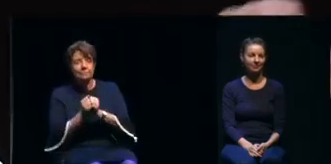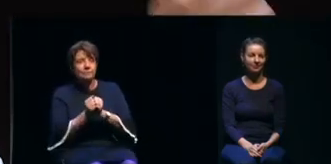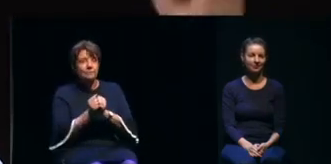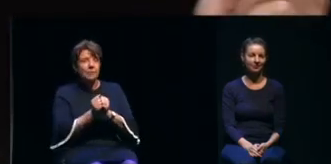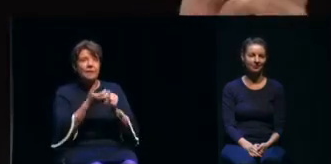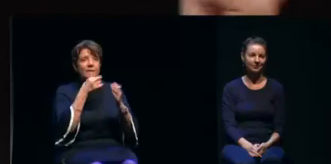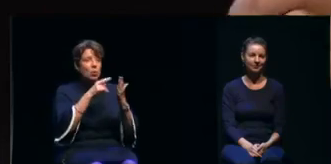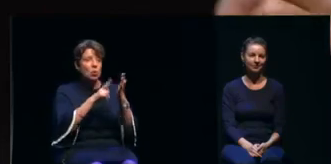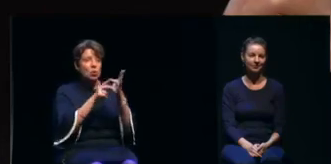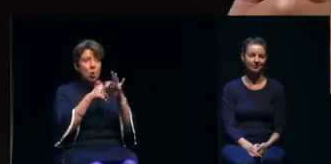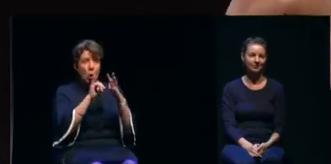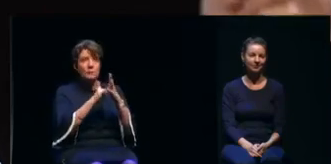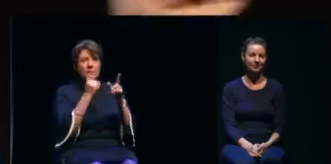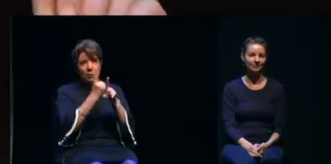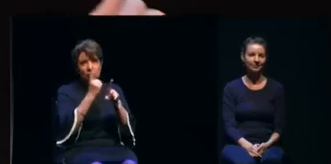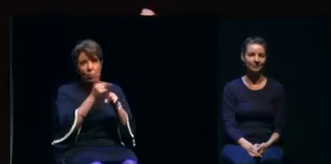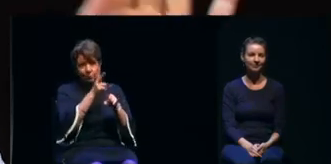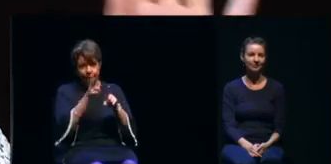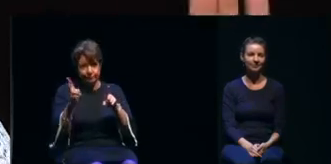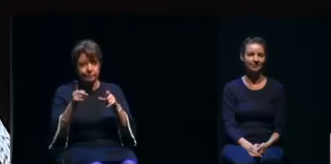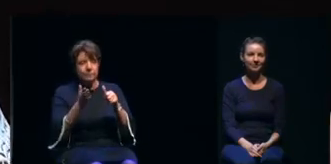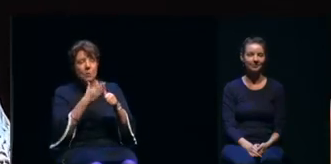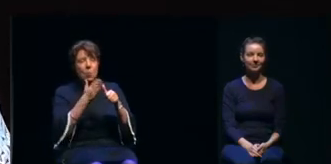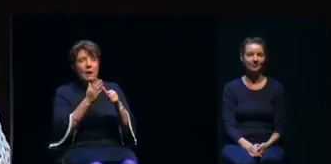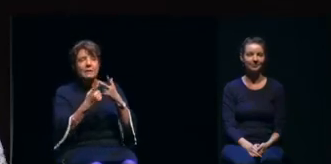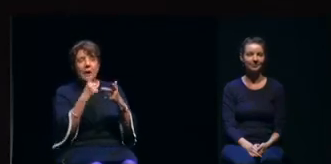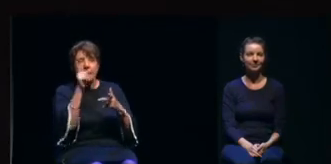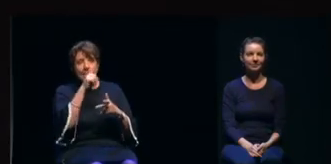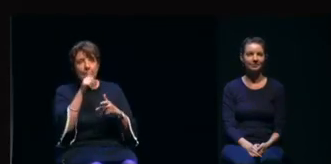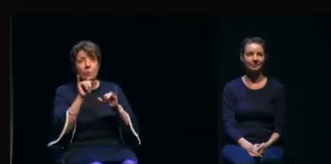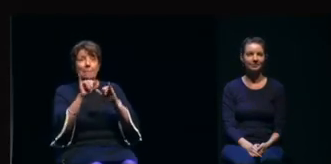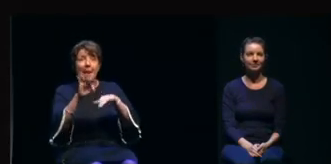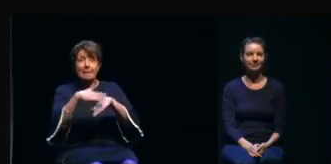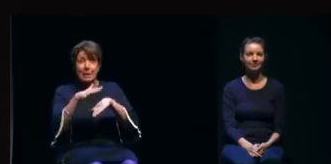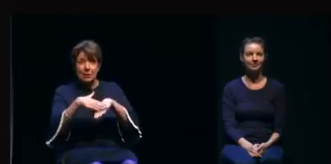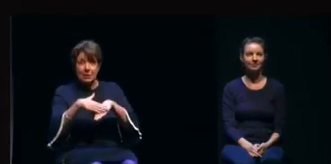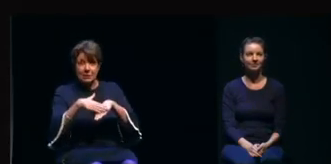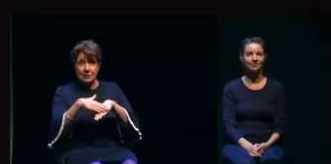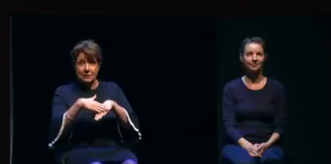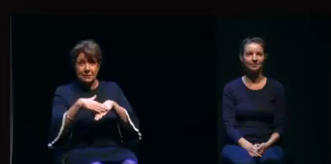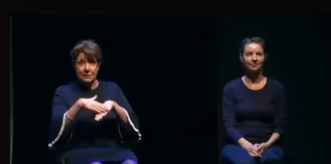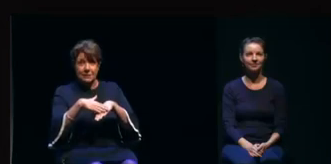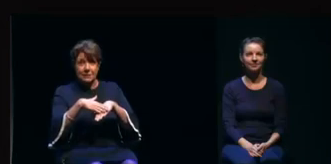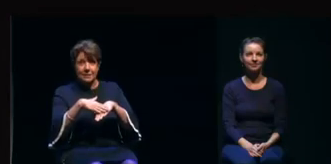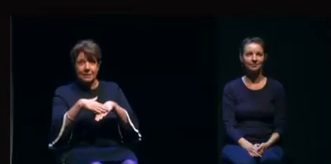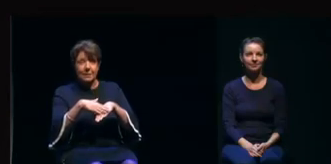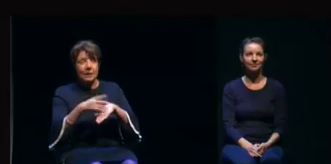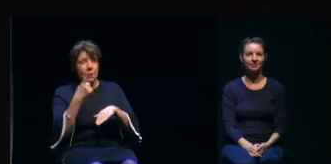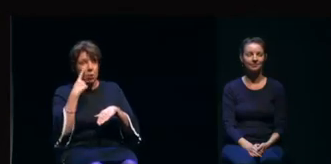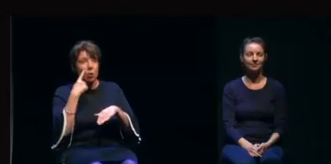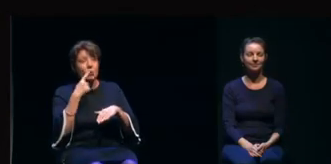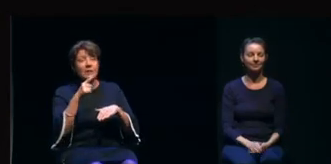few notes that you hit a few times over. One is other people's bad marriages. You see yes. that you see